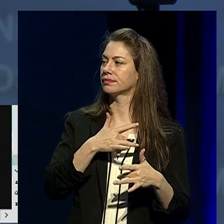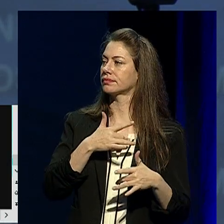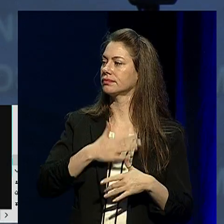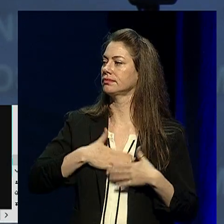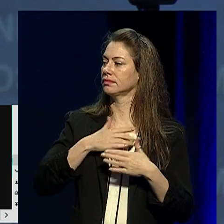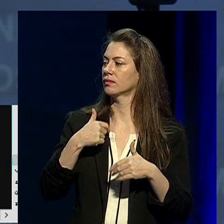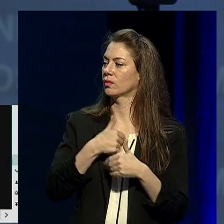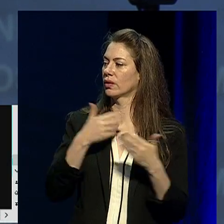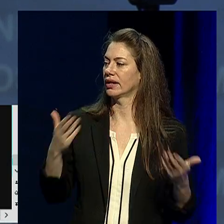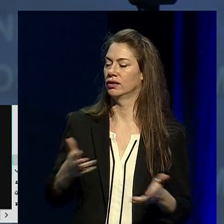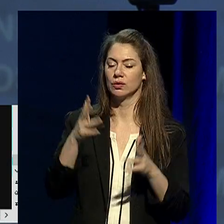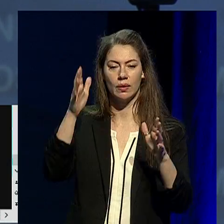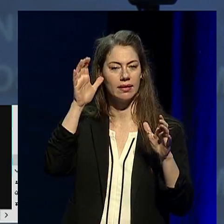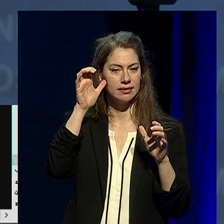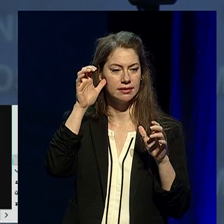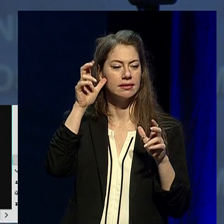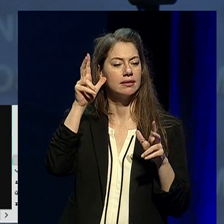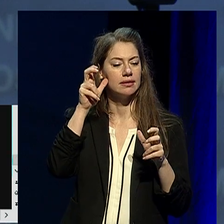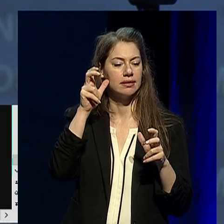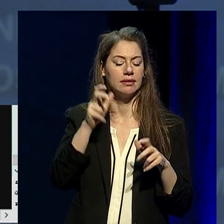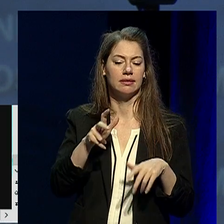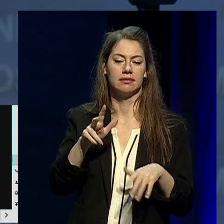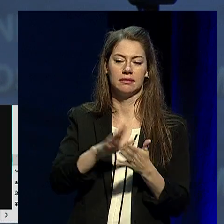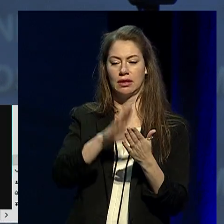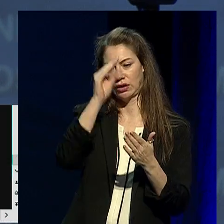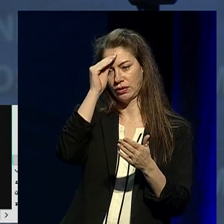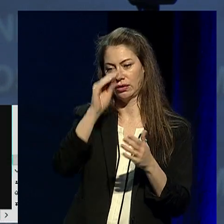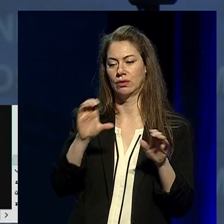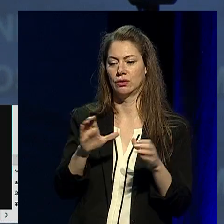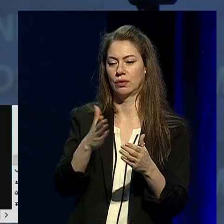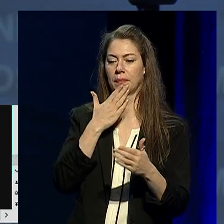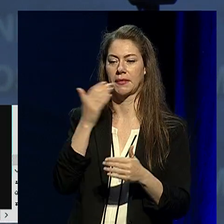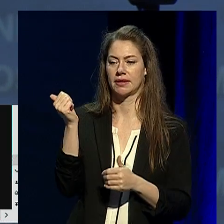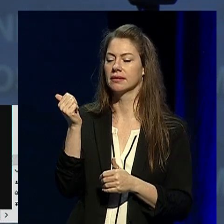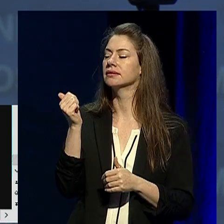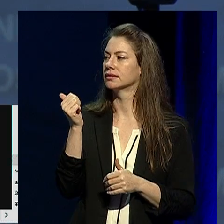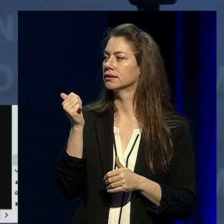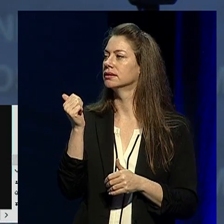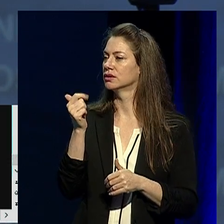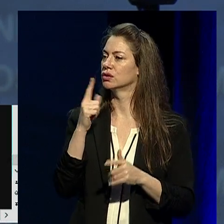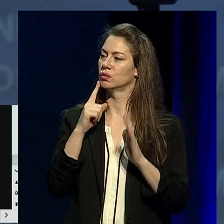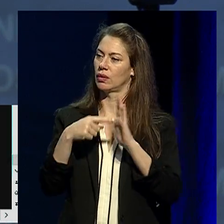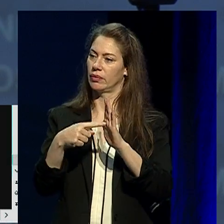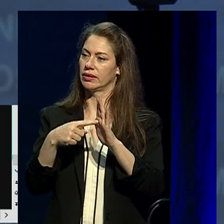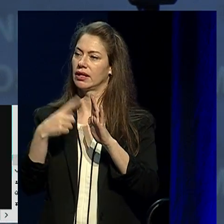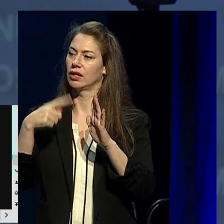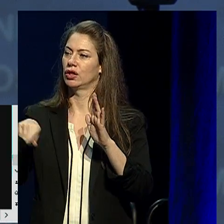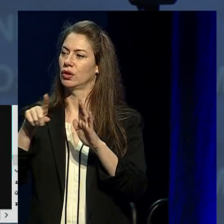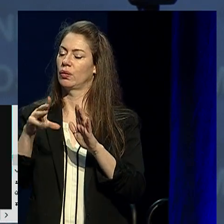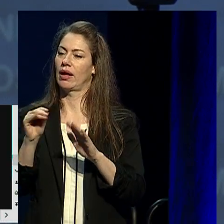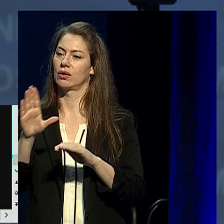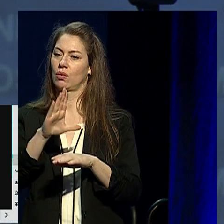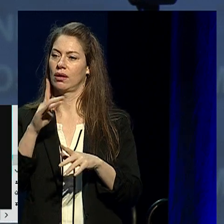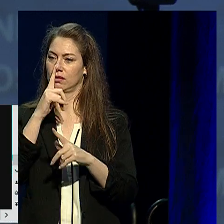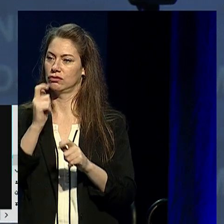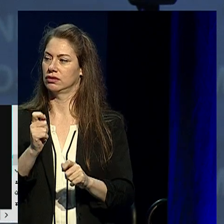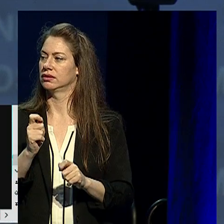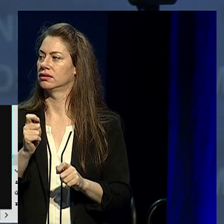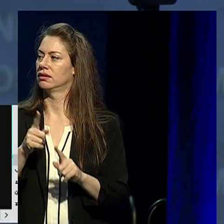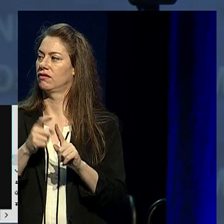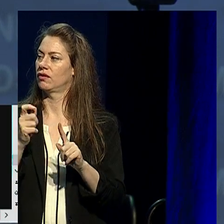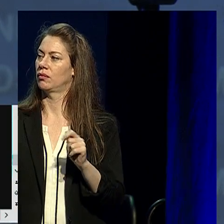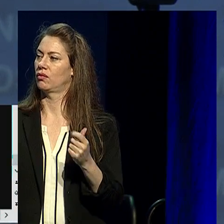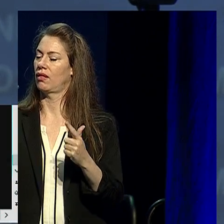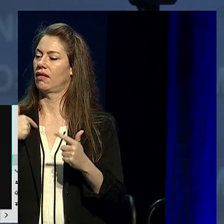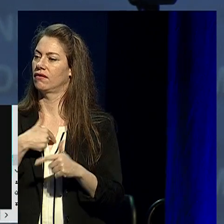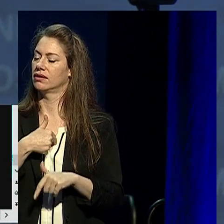We are here to listen, to learn, and to do our very best to represent you and your interests. From